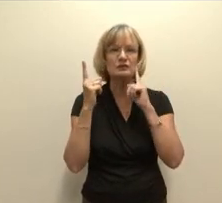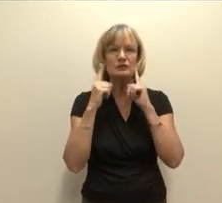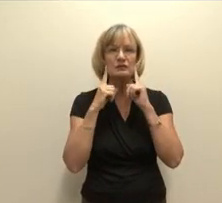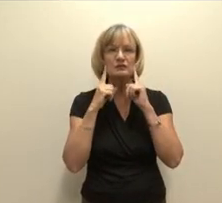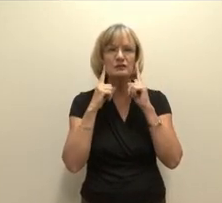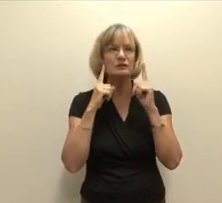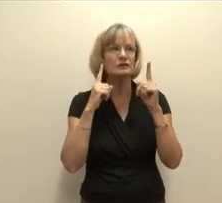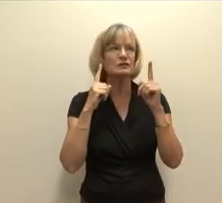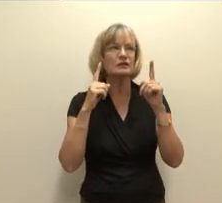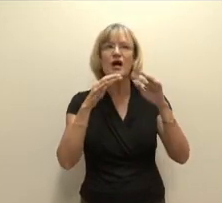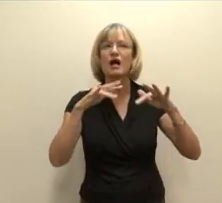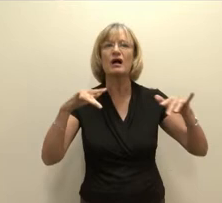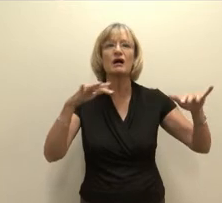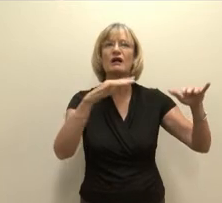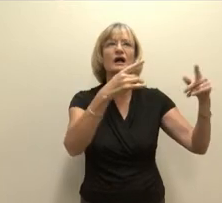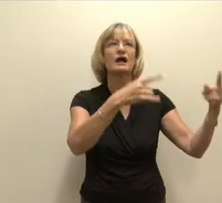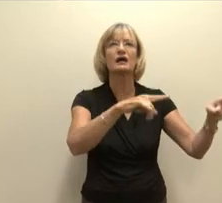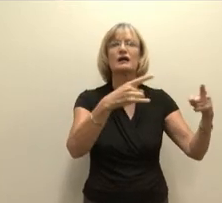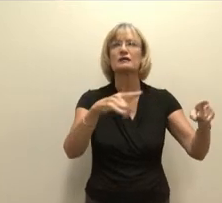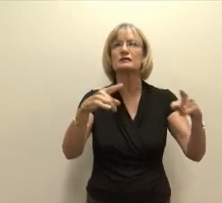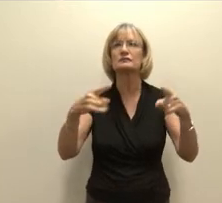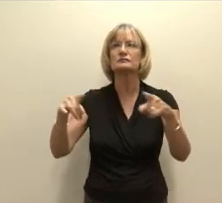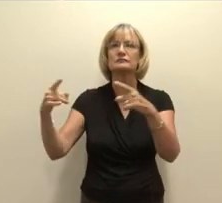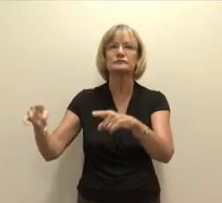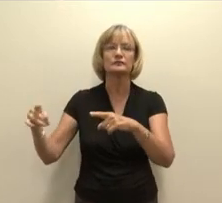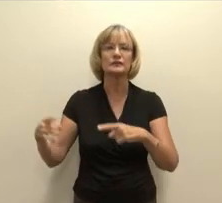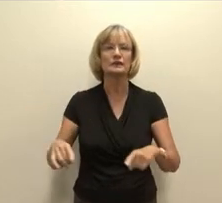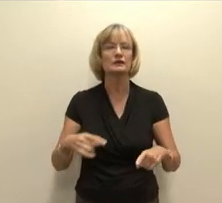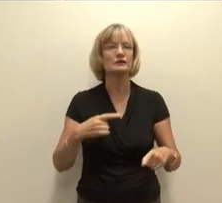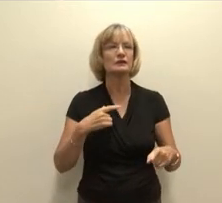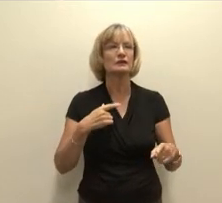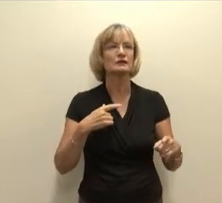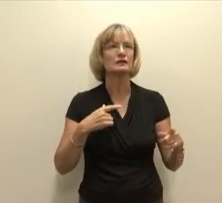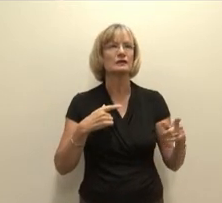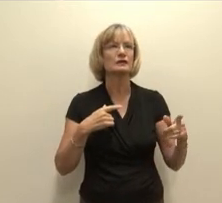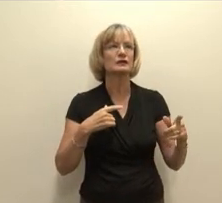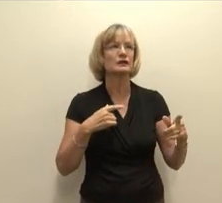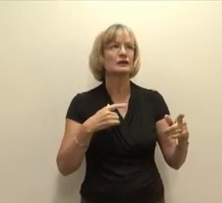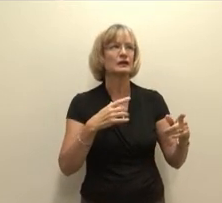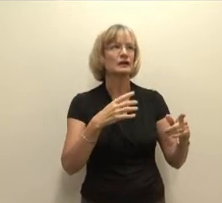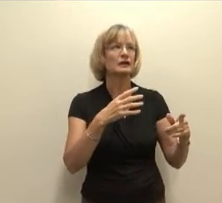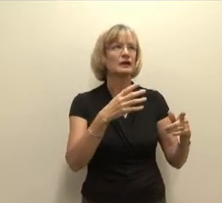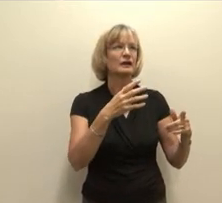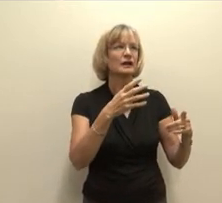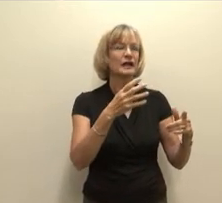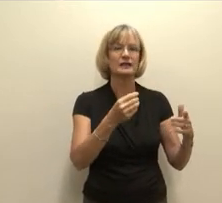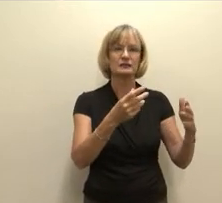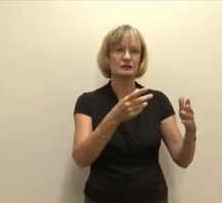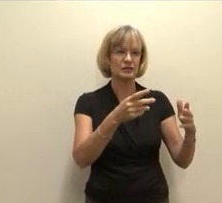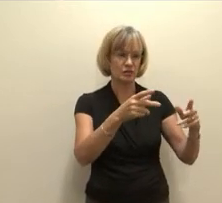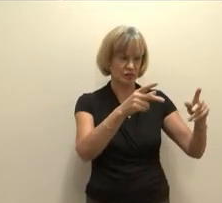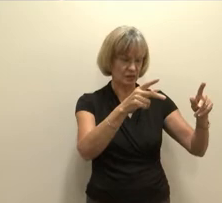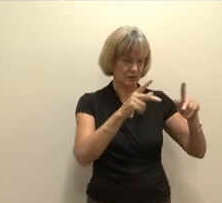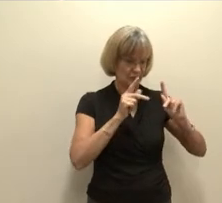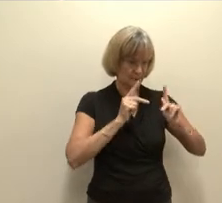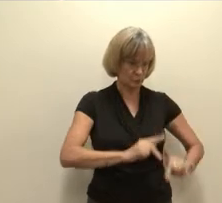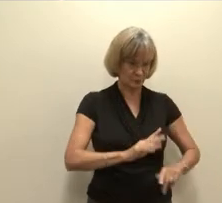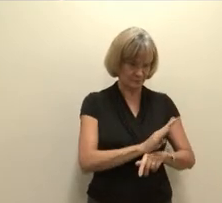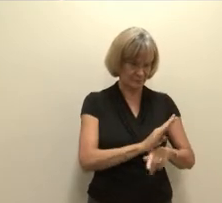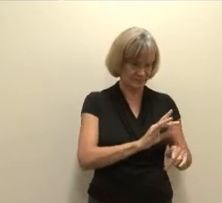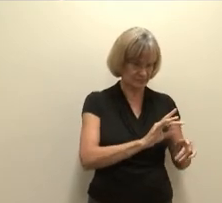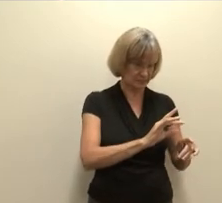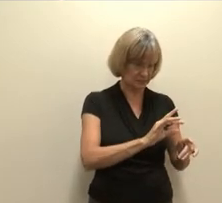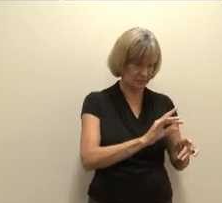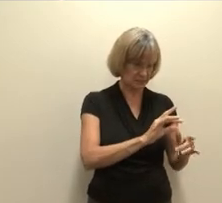about everything that's going on and I find out about the personal and business ties that the president of the